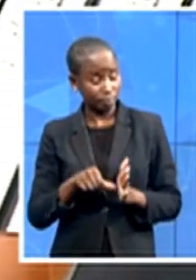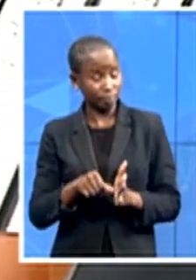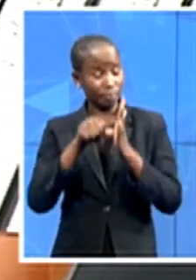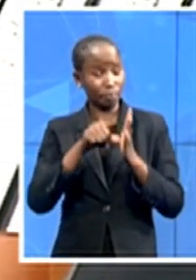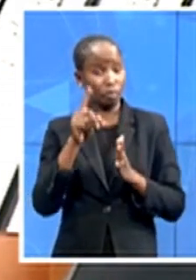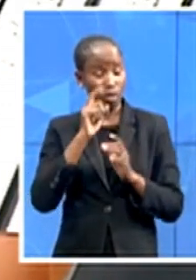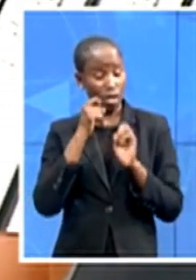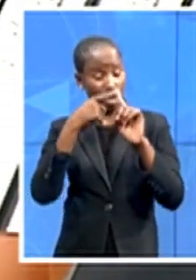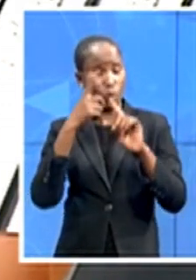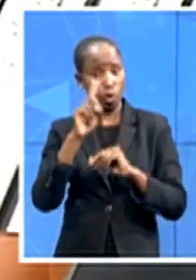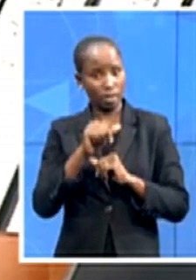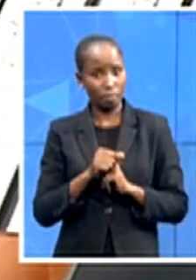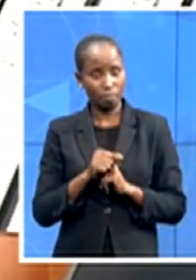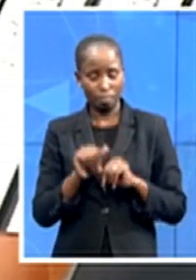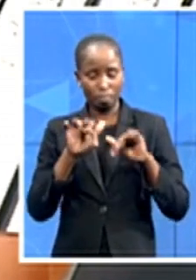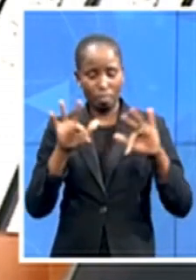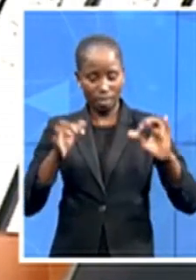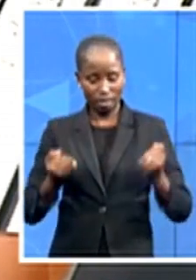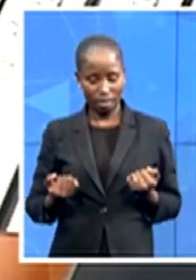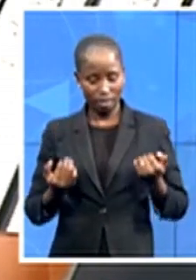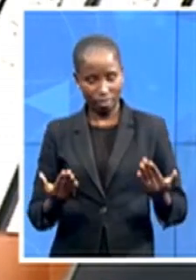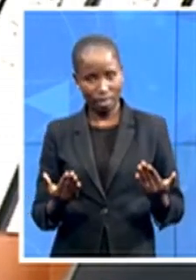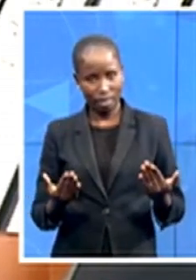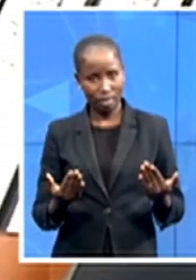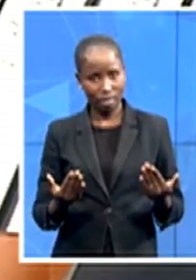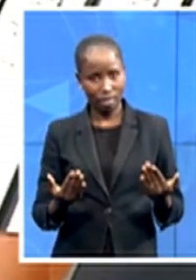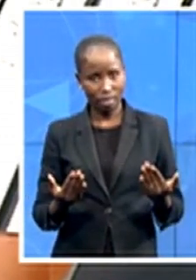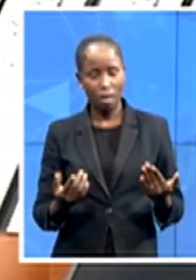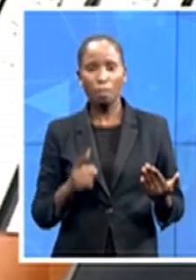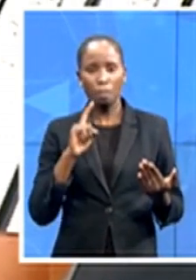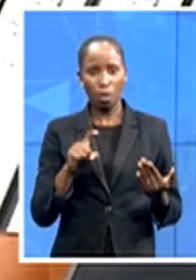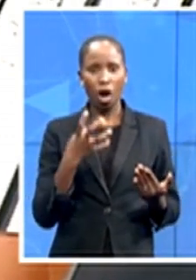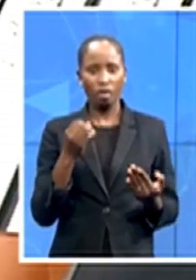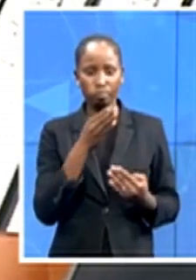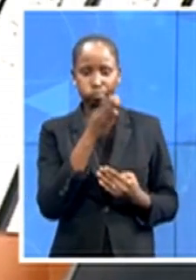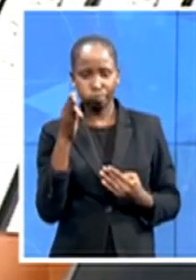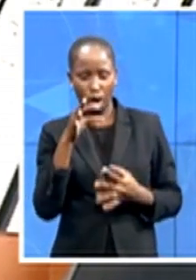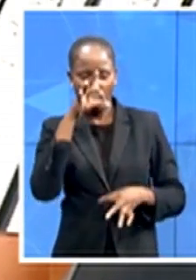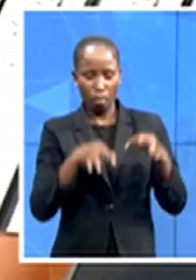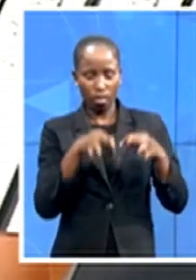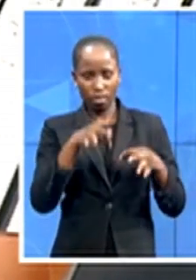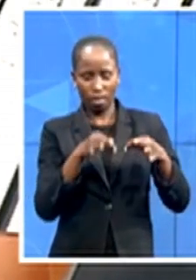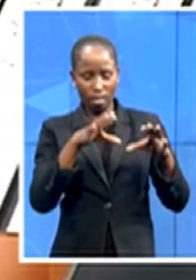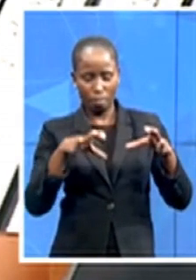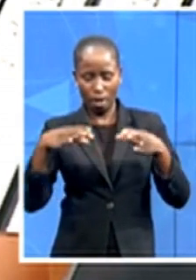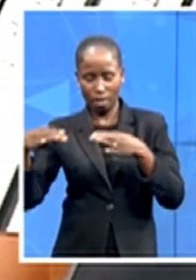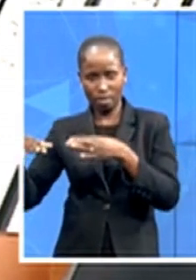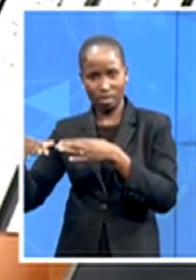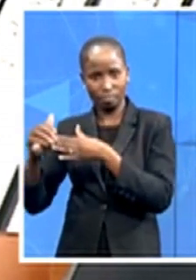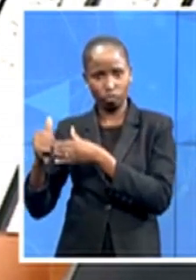of political partisanship and that the most qualified